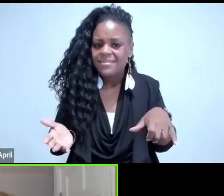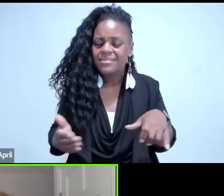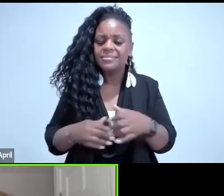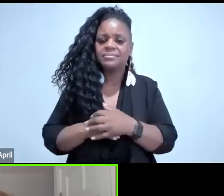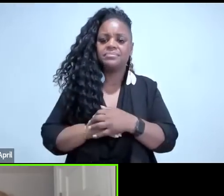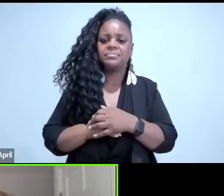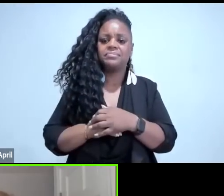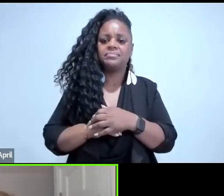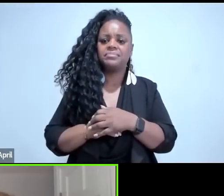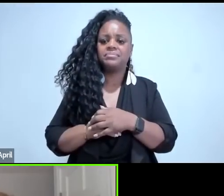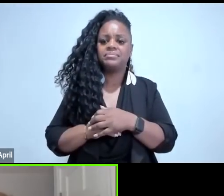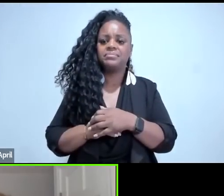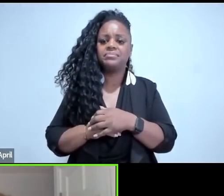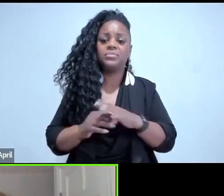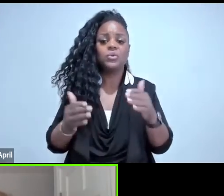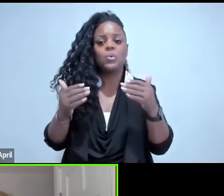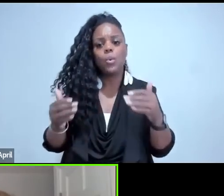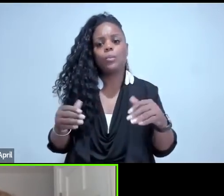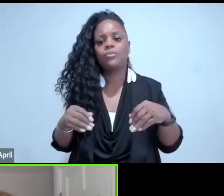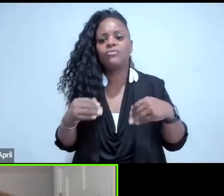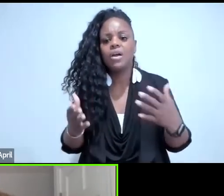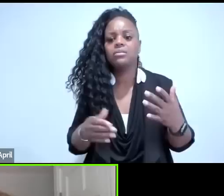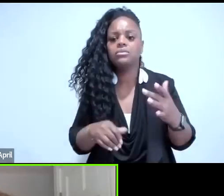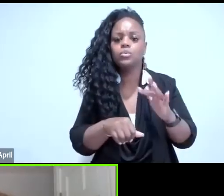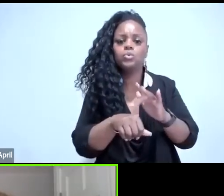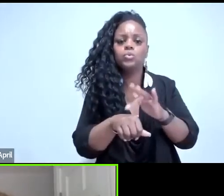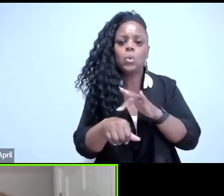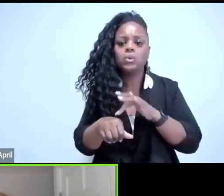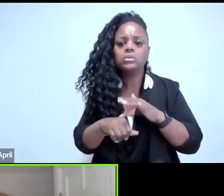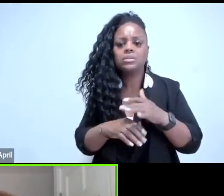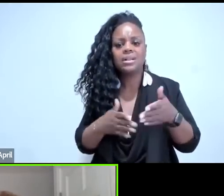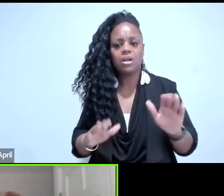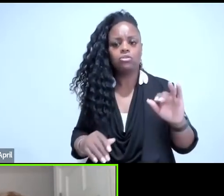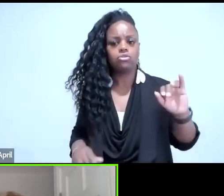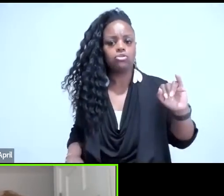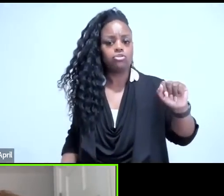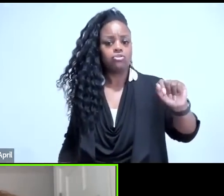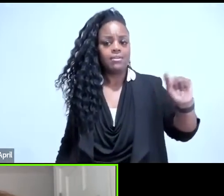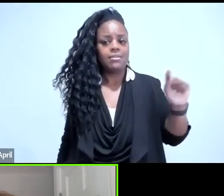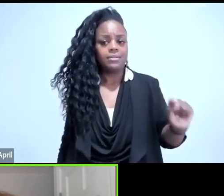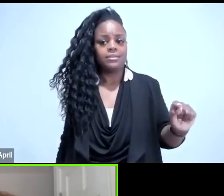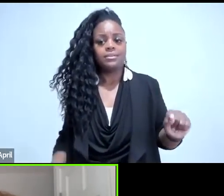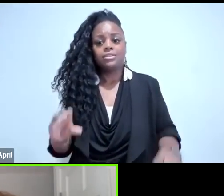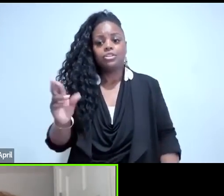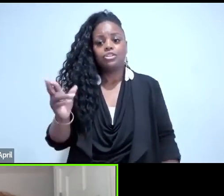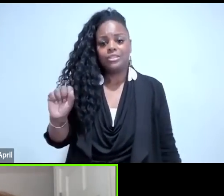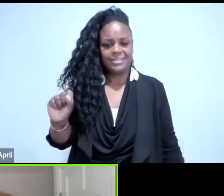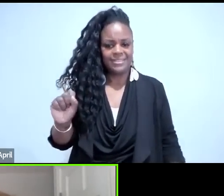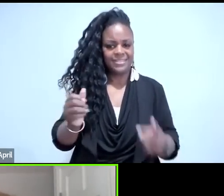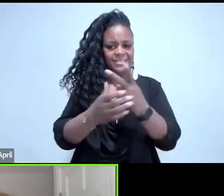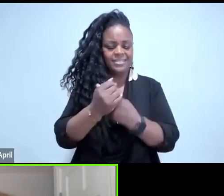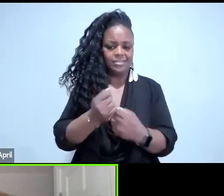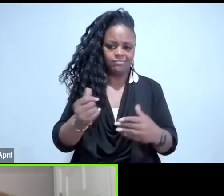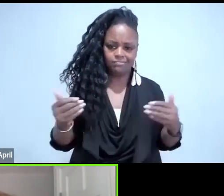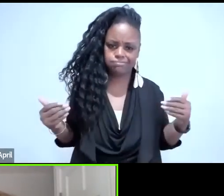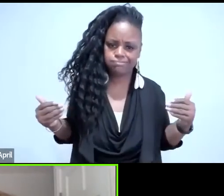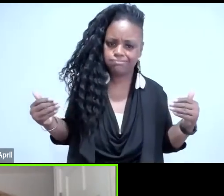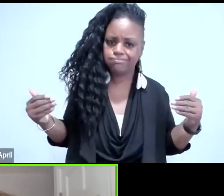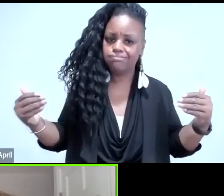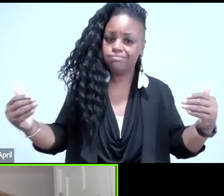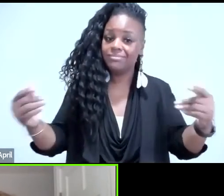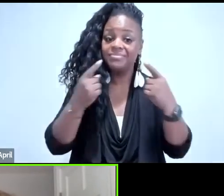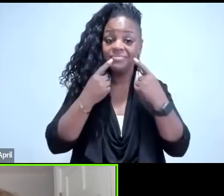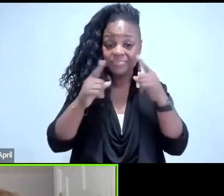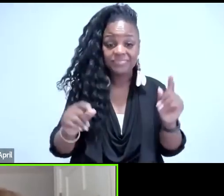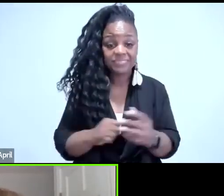that Jazz and Chris are trying to build. One of the sad outcomes of the way